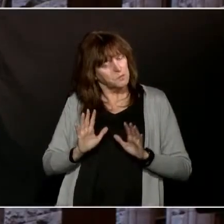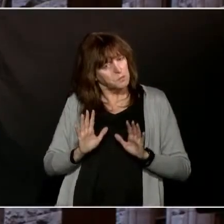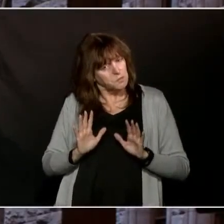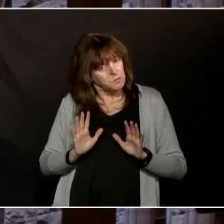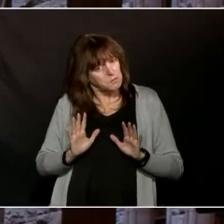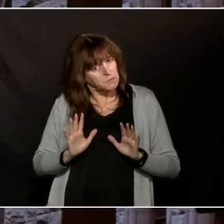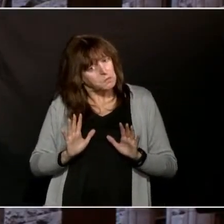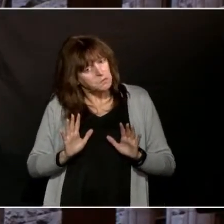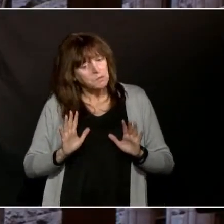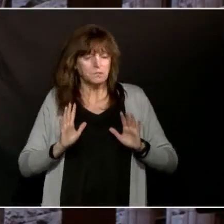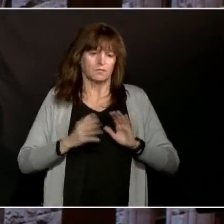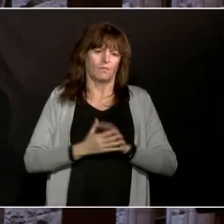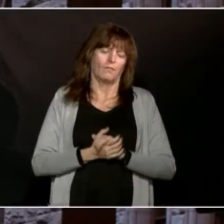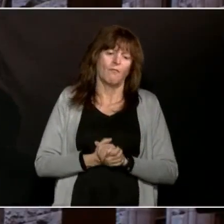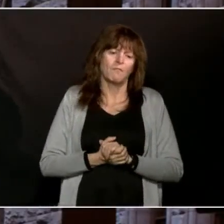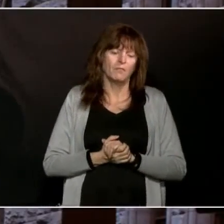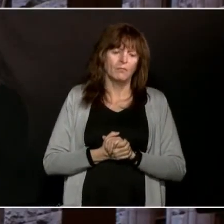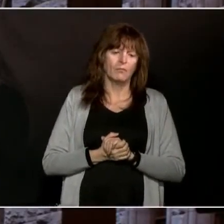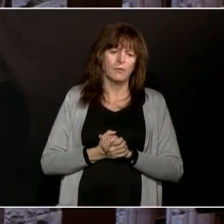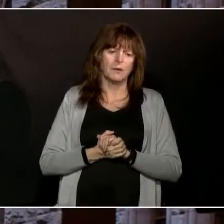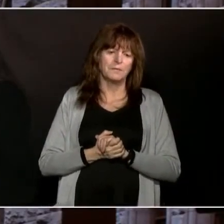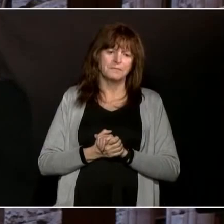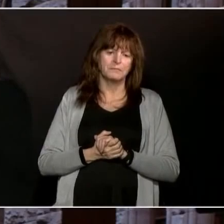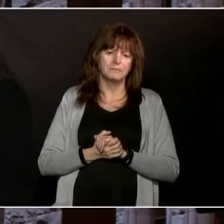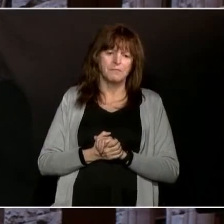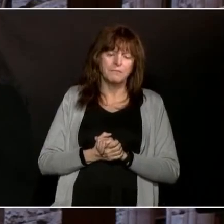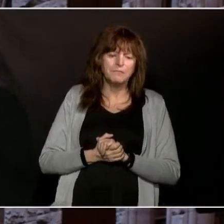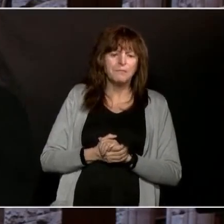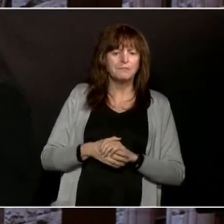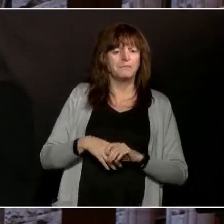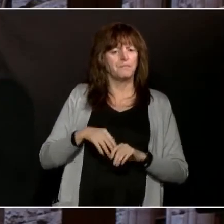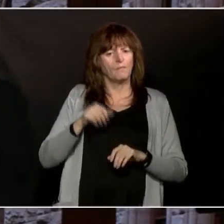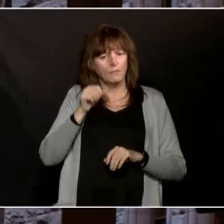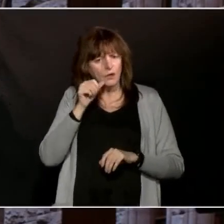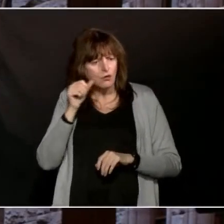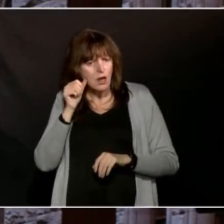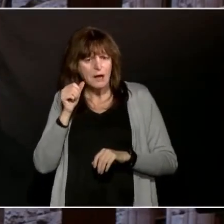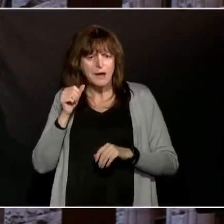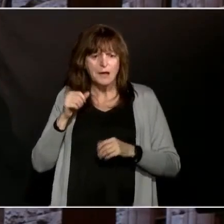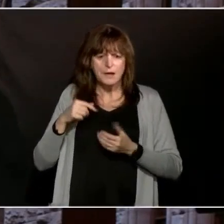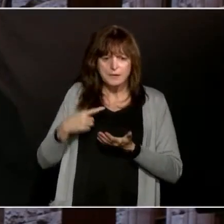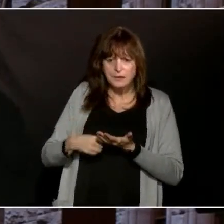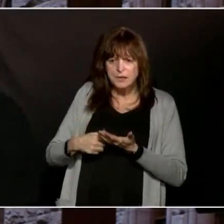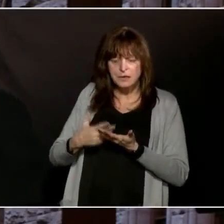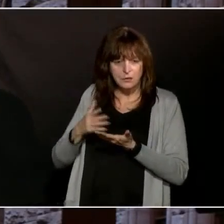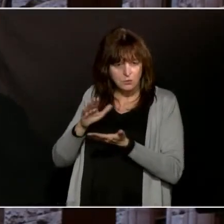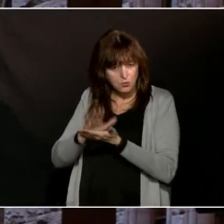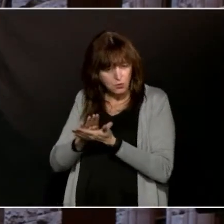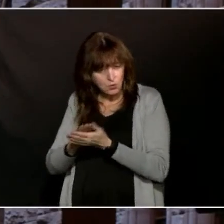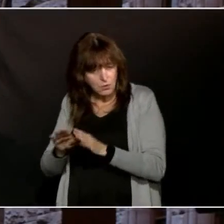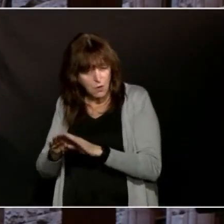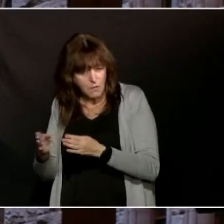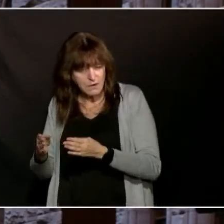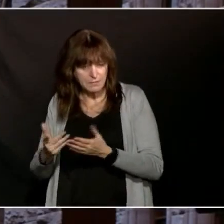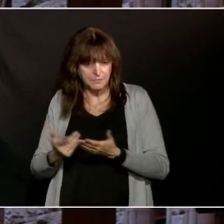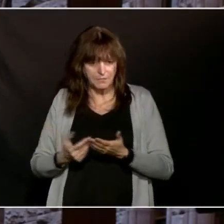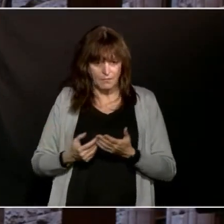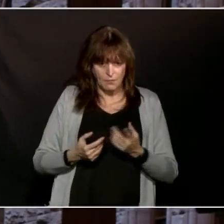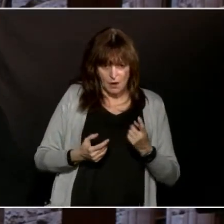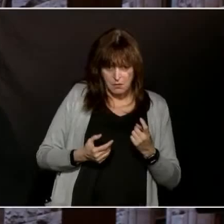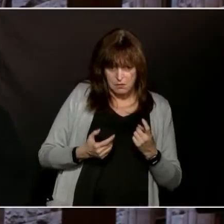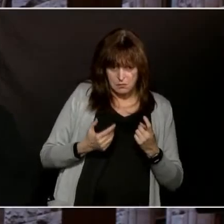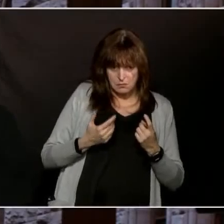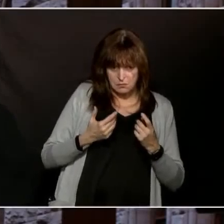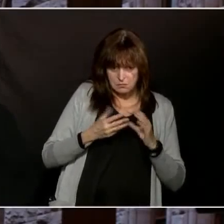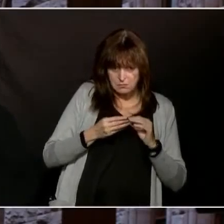there, when we look at it, we were asked yesterday when we did the school, they said, well, it seems like your numbers now are even higher than they were before the school